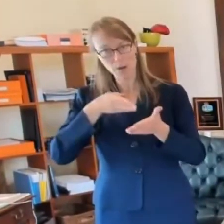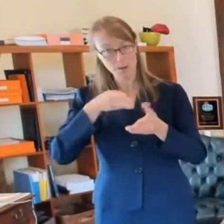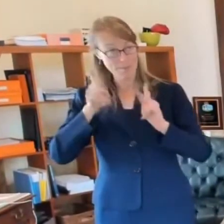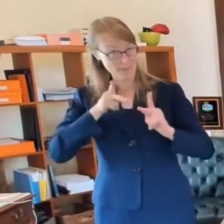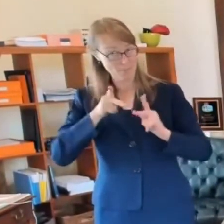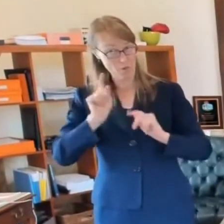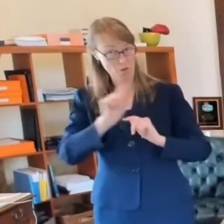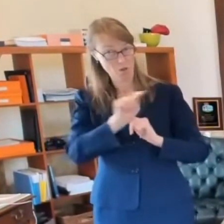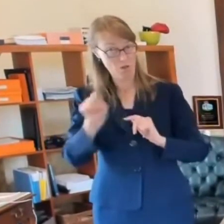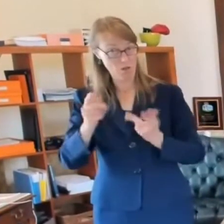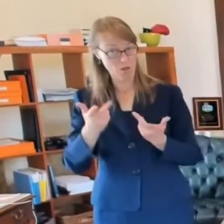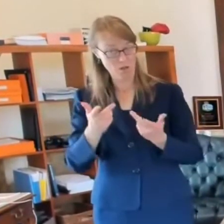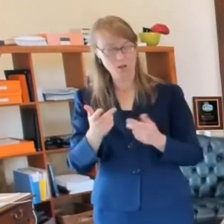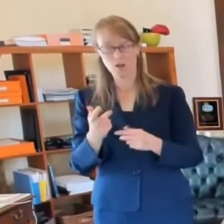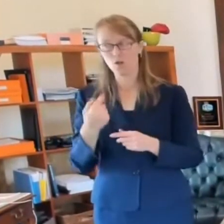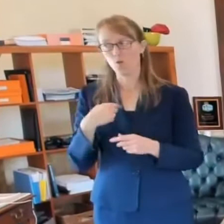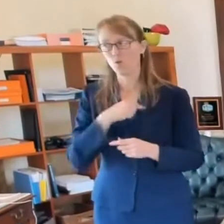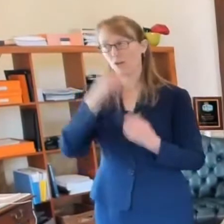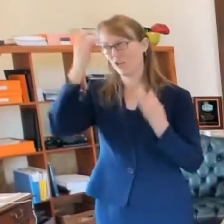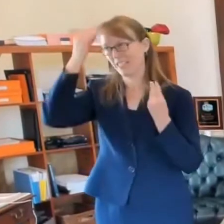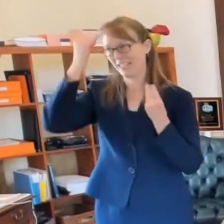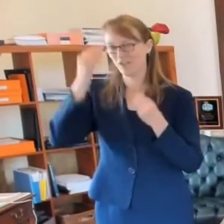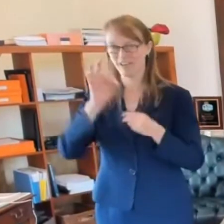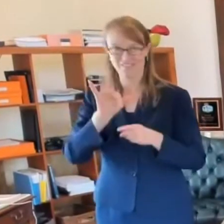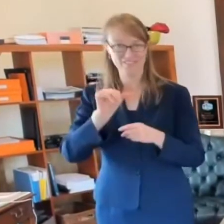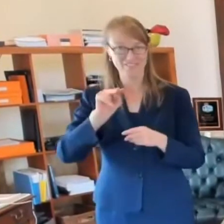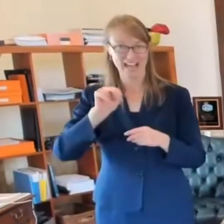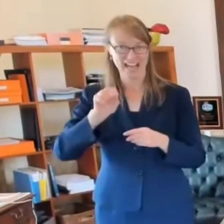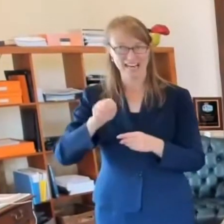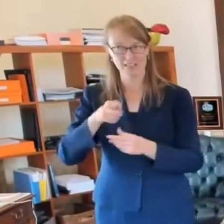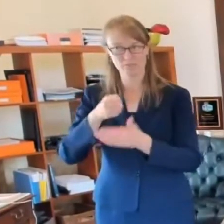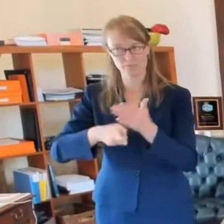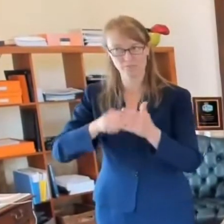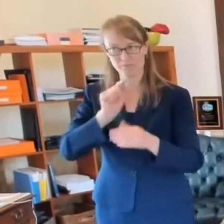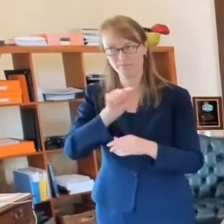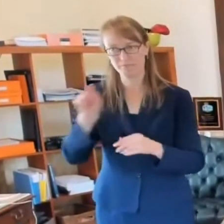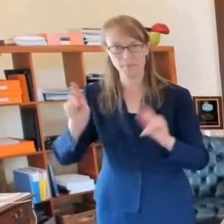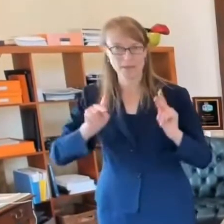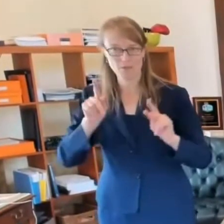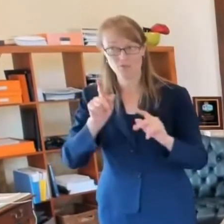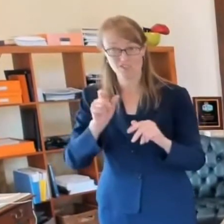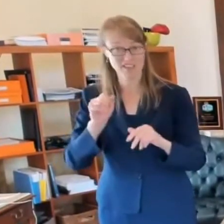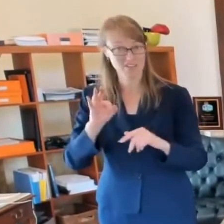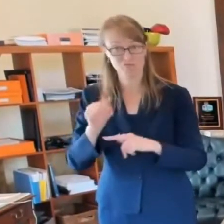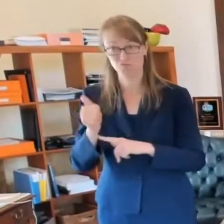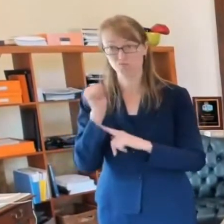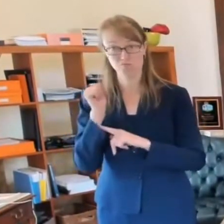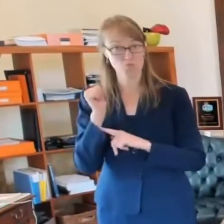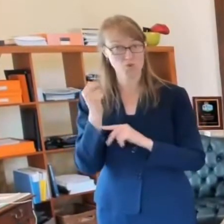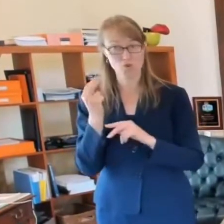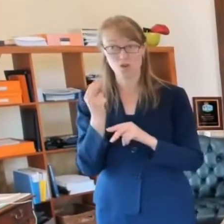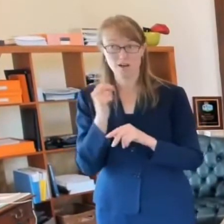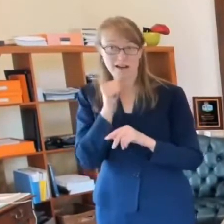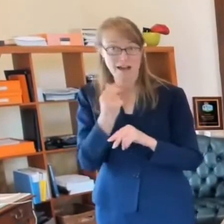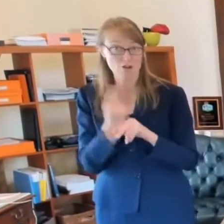Very difficult, though, if you think about how that would actually work out.